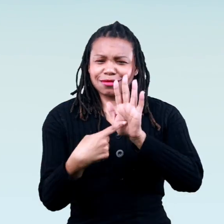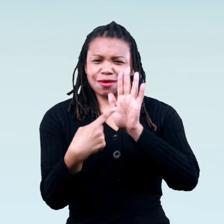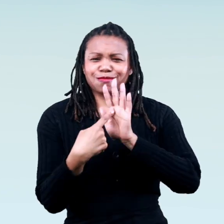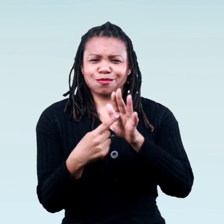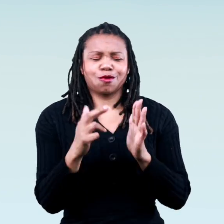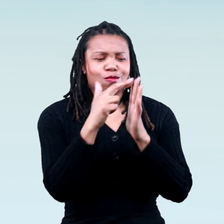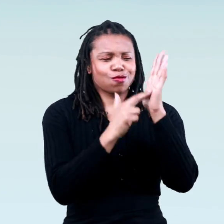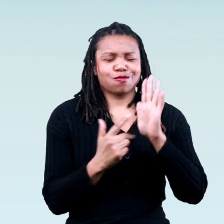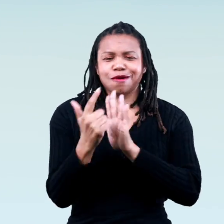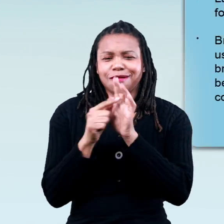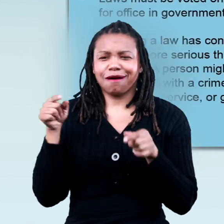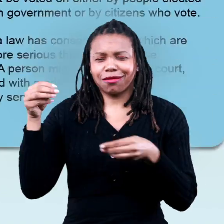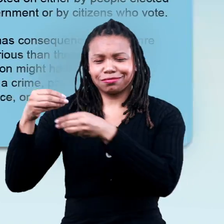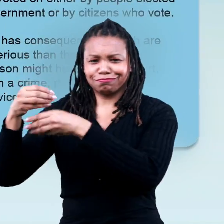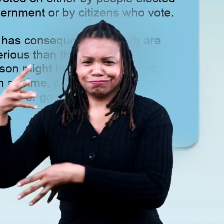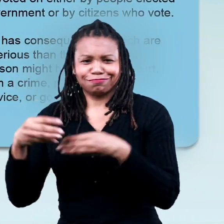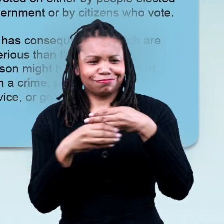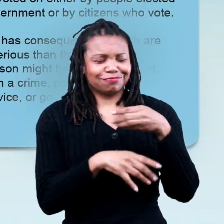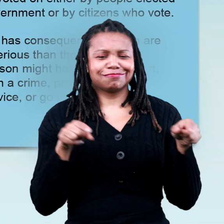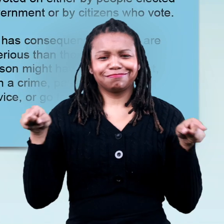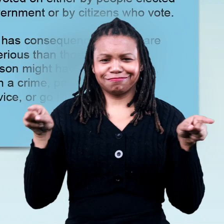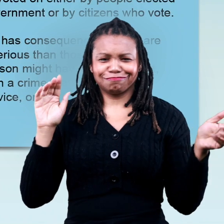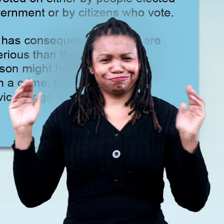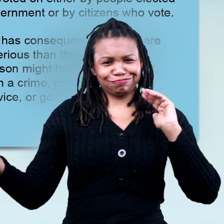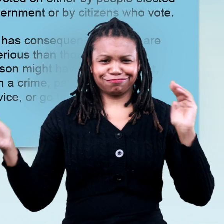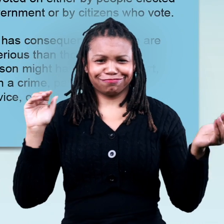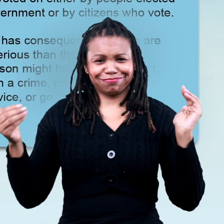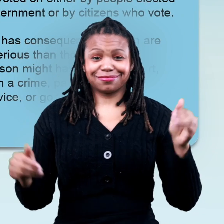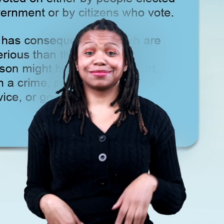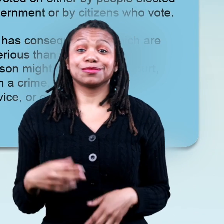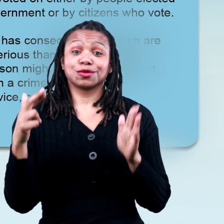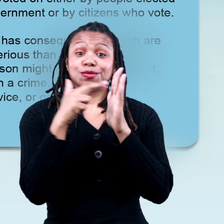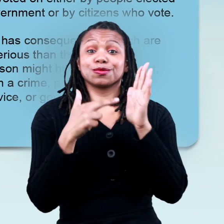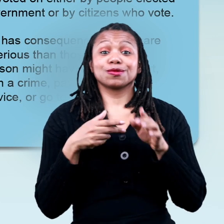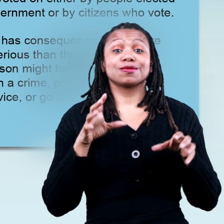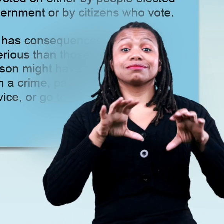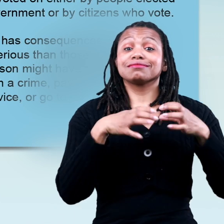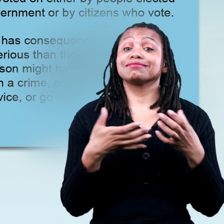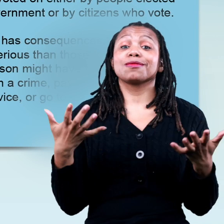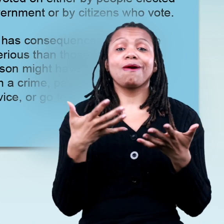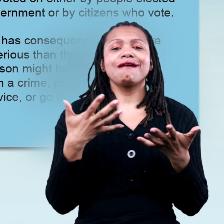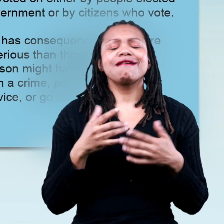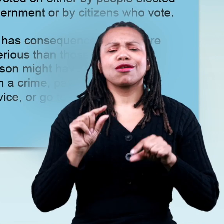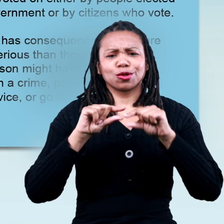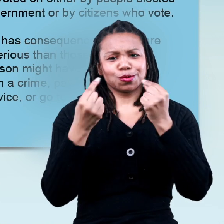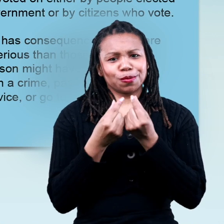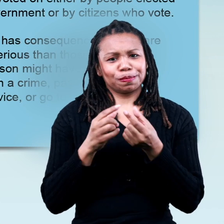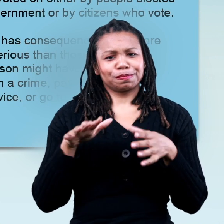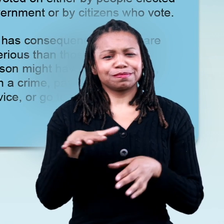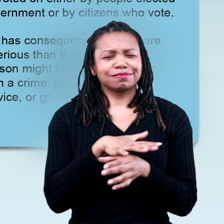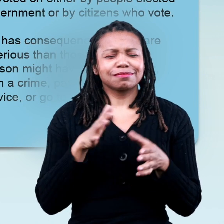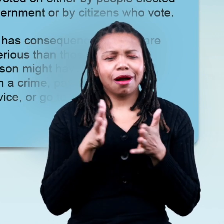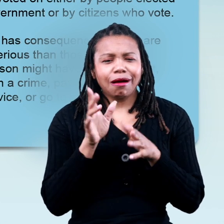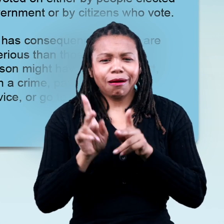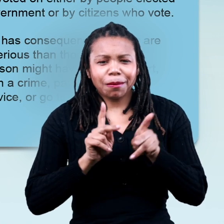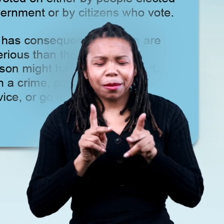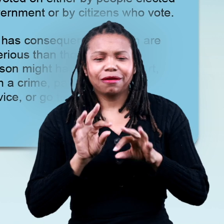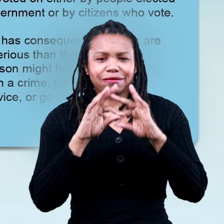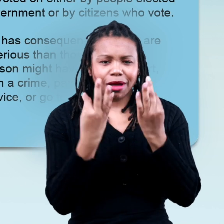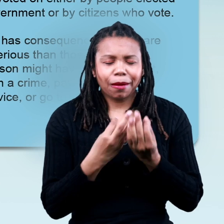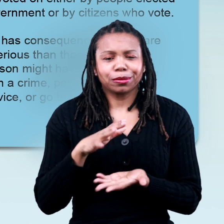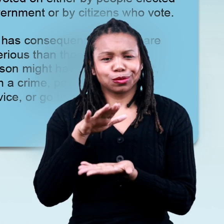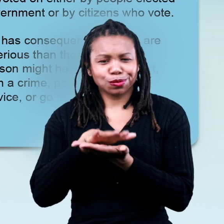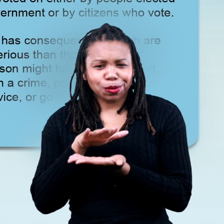Here are a few more differences between rules and laws. As you can see, rules are used by smaller